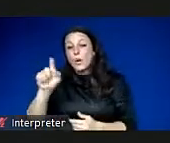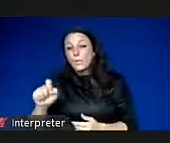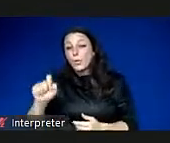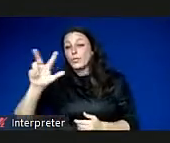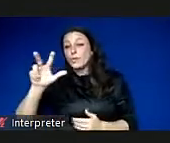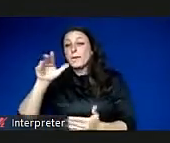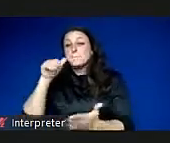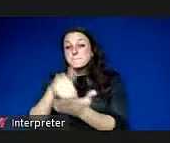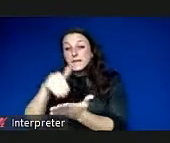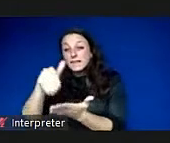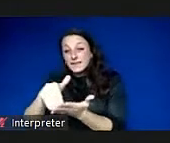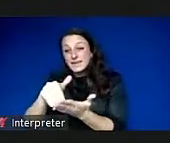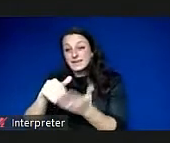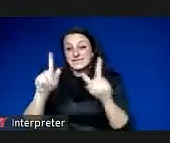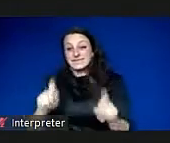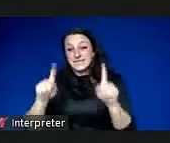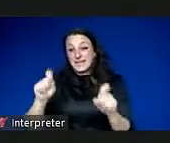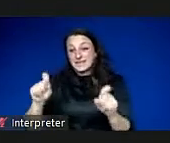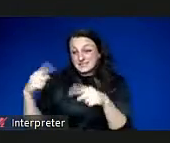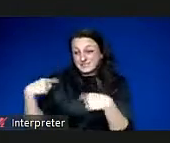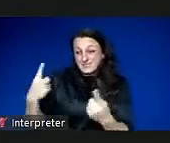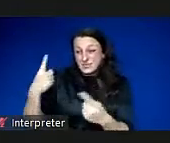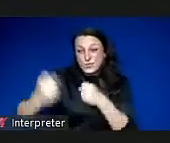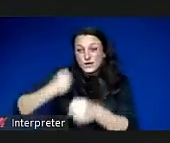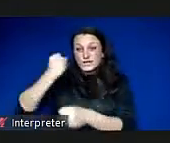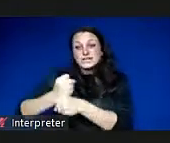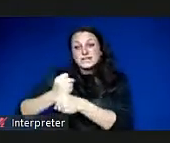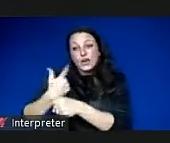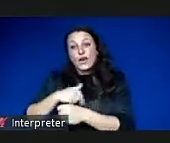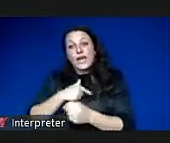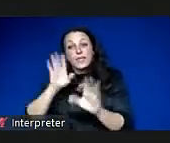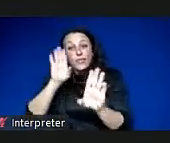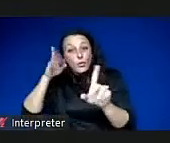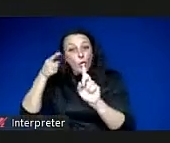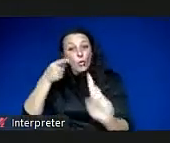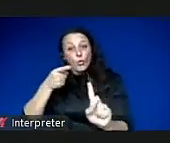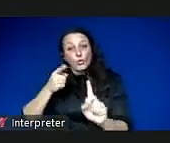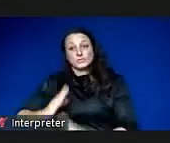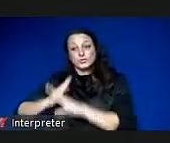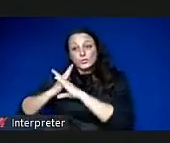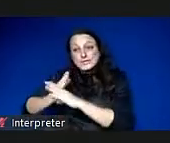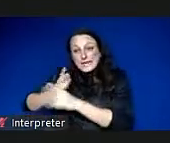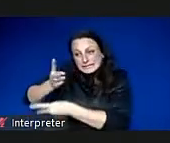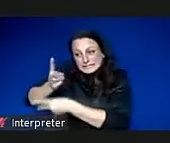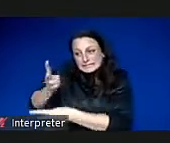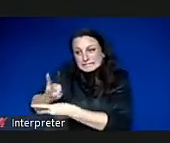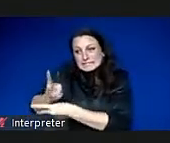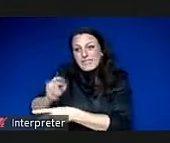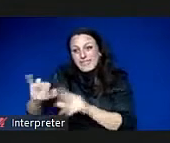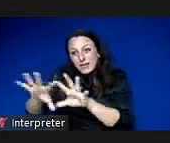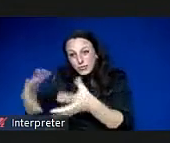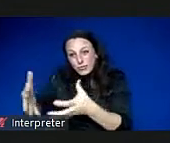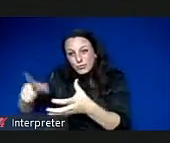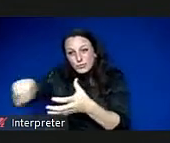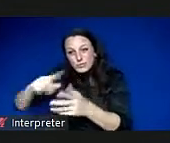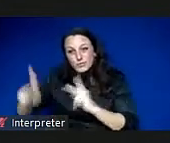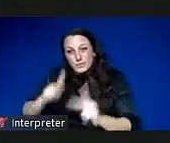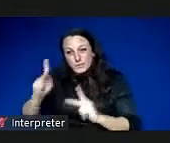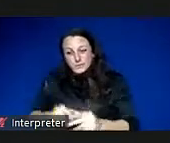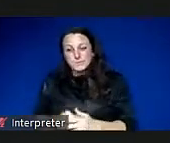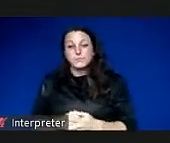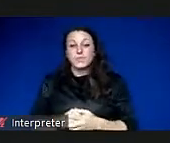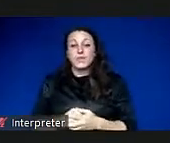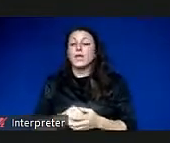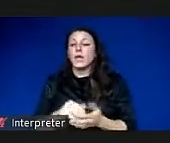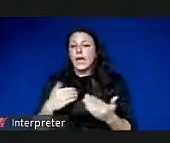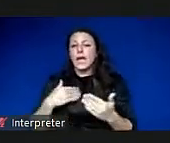million tests in a year designed to protect this population. And there is a light at the end of the tunnel here. And